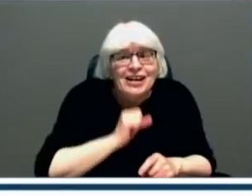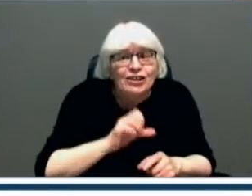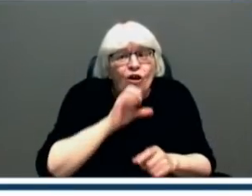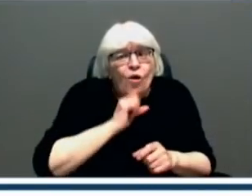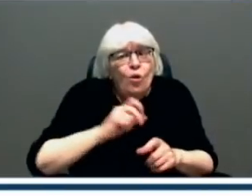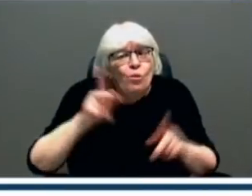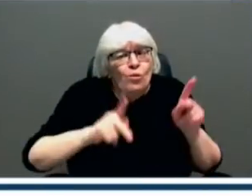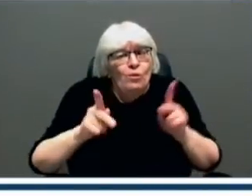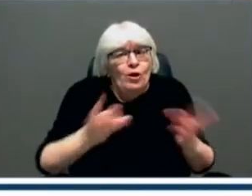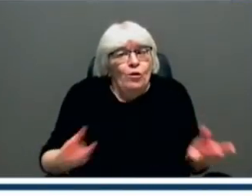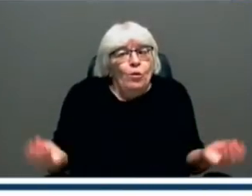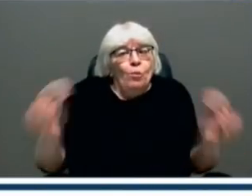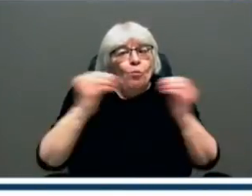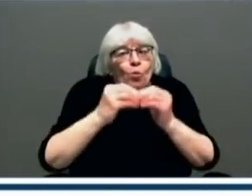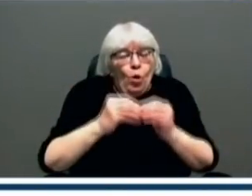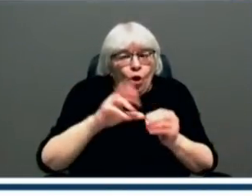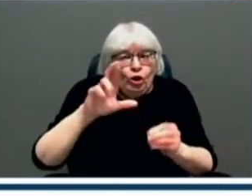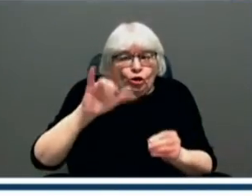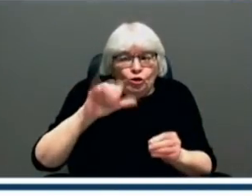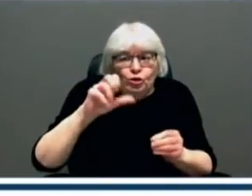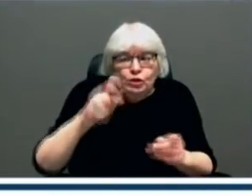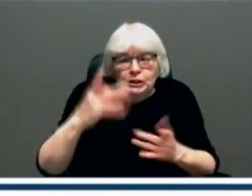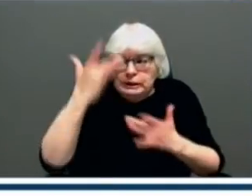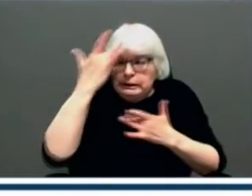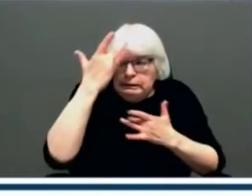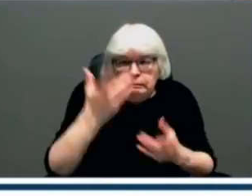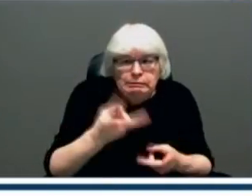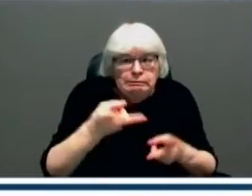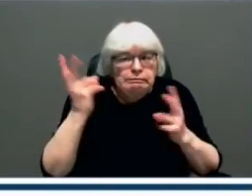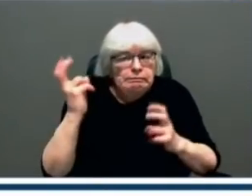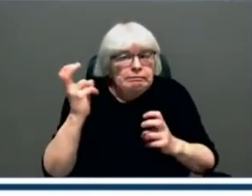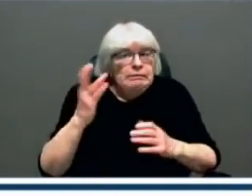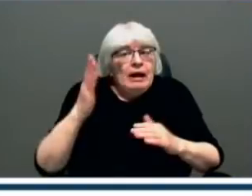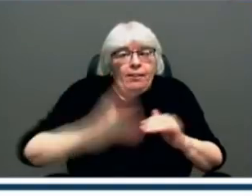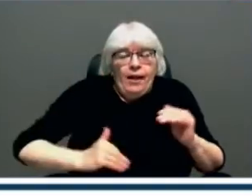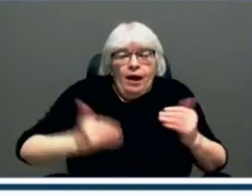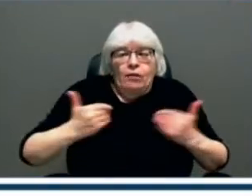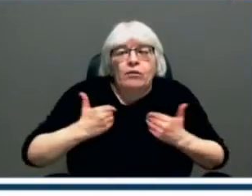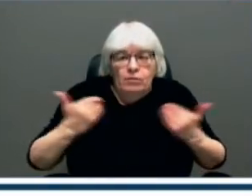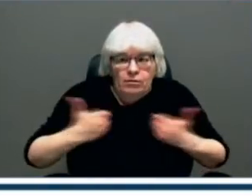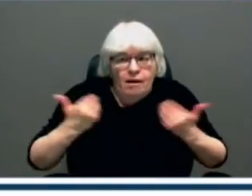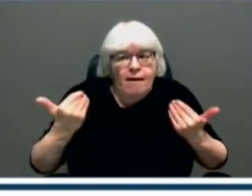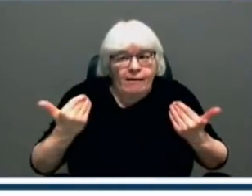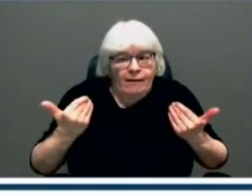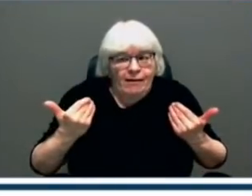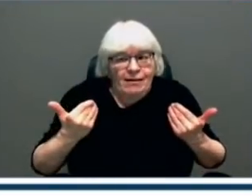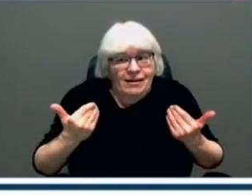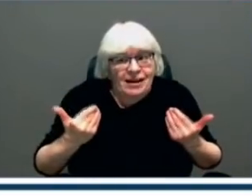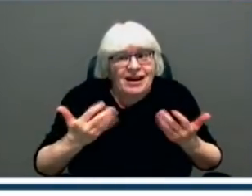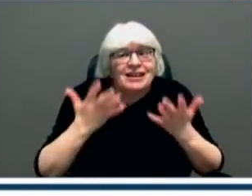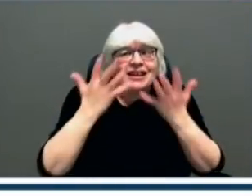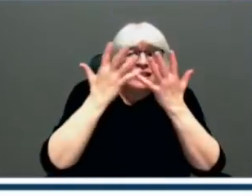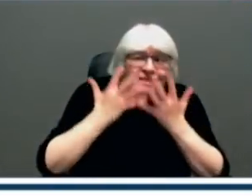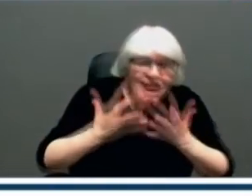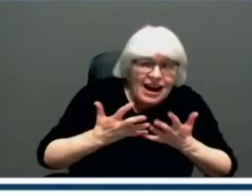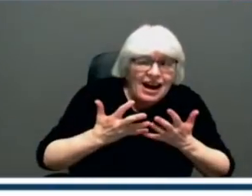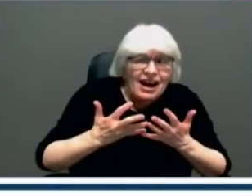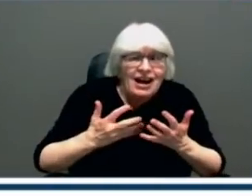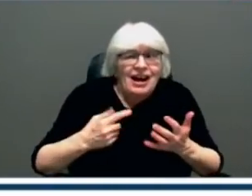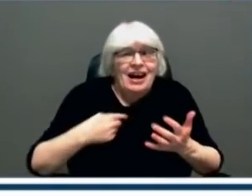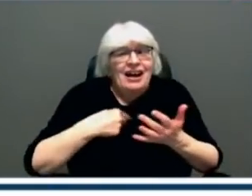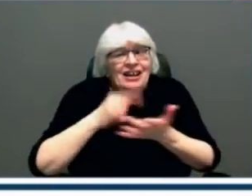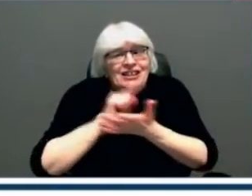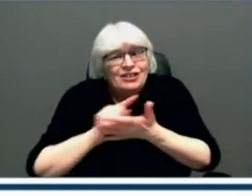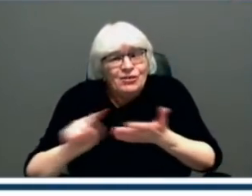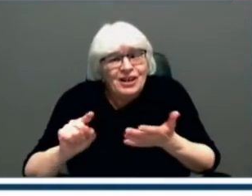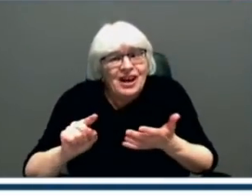disease than younger people. Unfortunately, we are reporting 8 deaths this week, which is of course